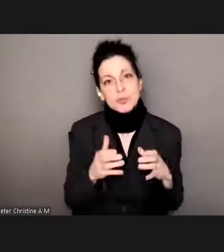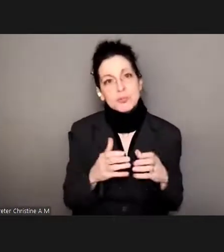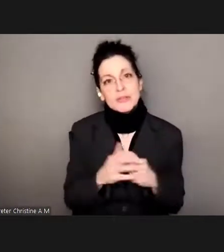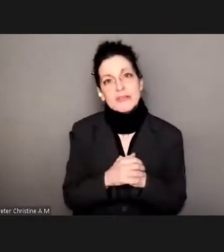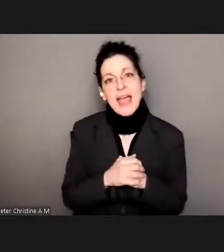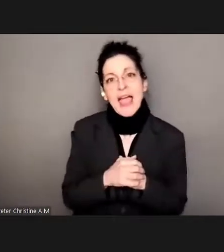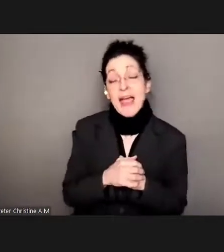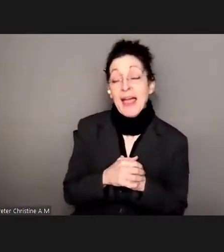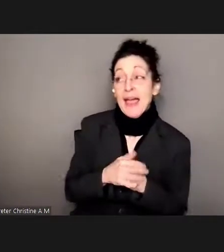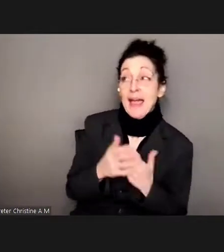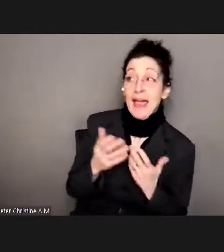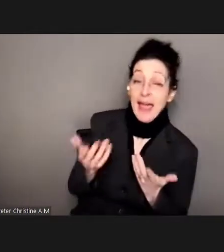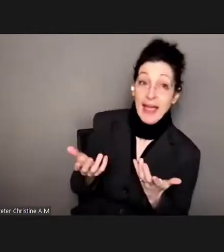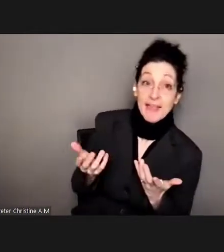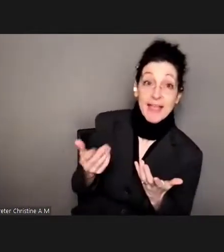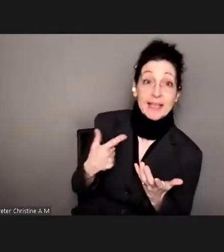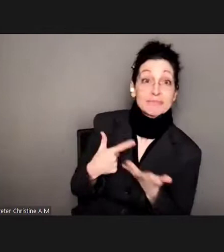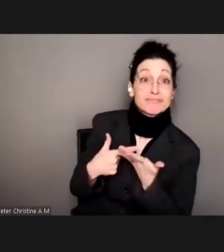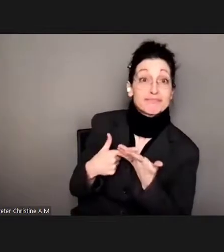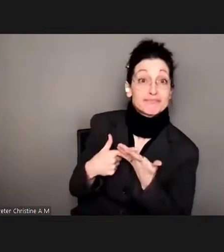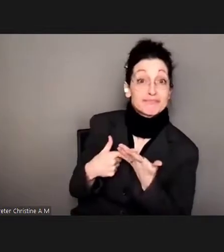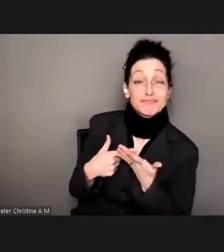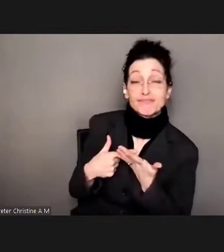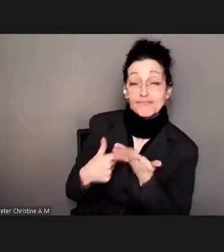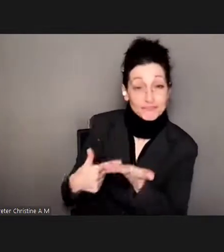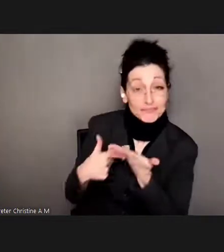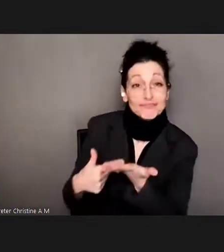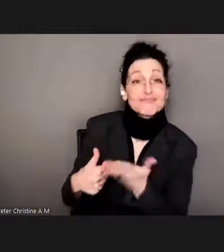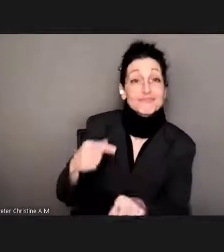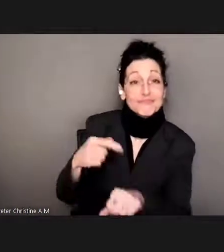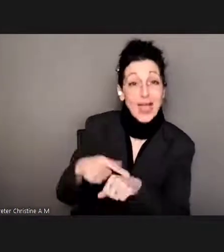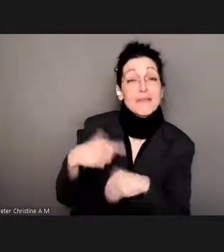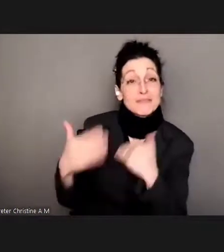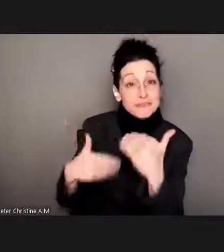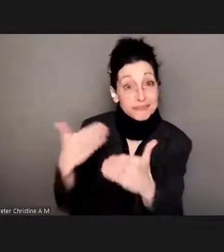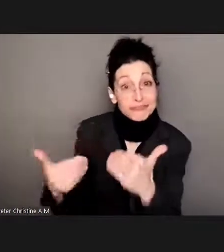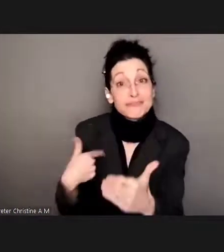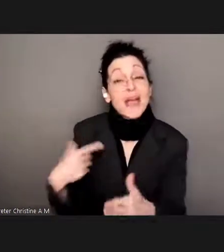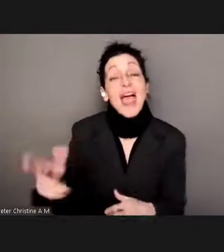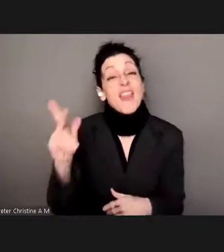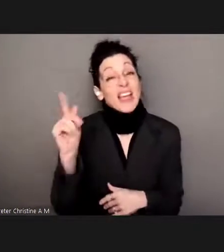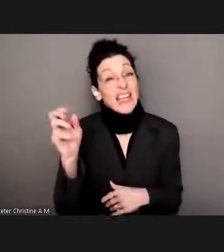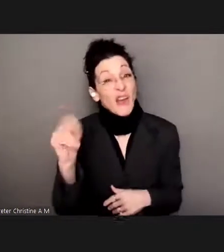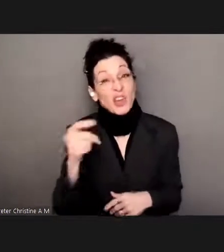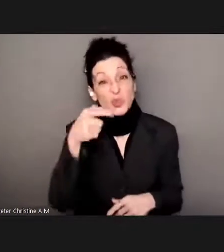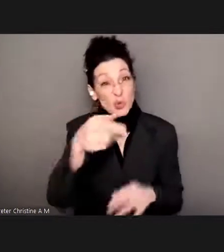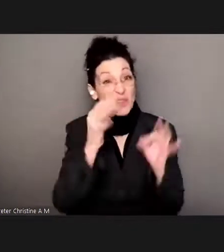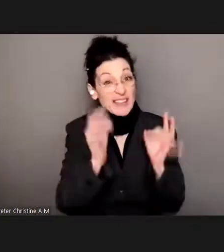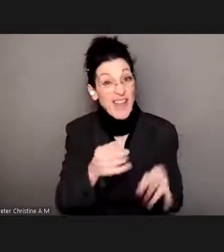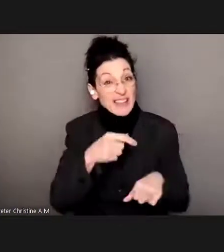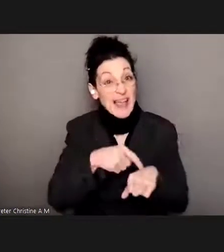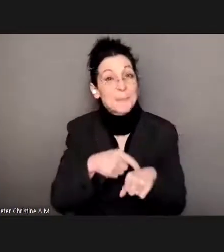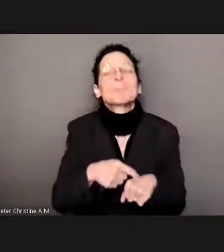call people back for Q&A. Sure. So it's 3:48 now.